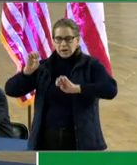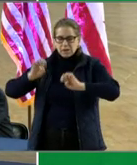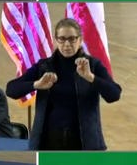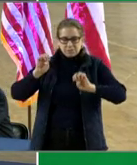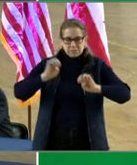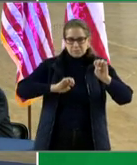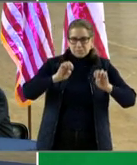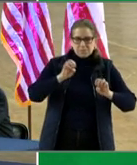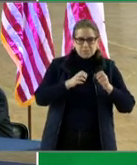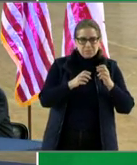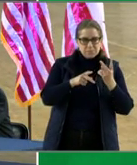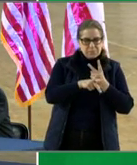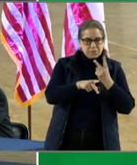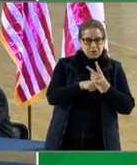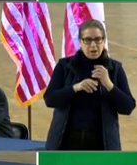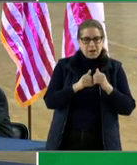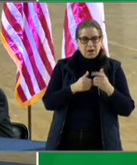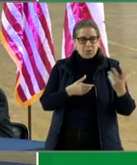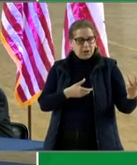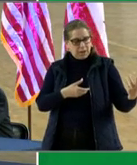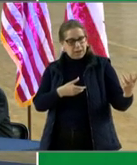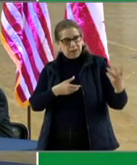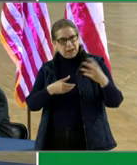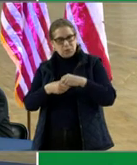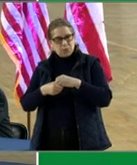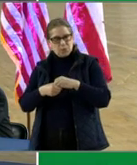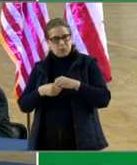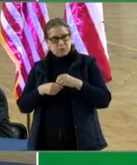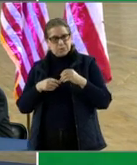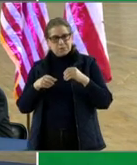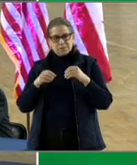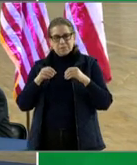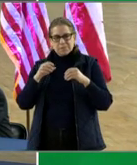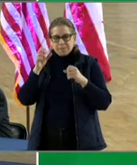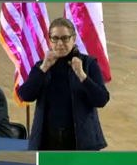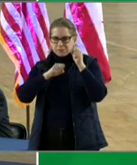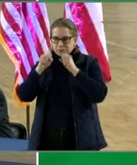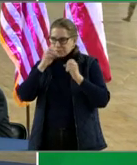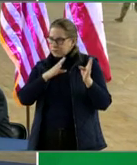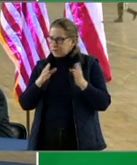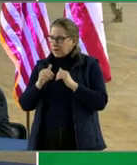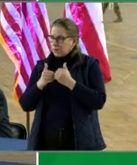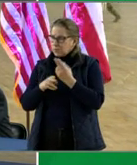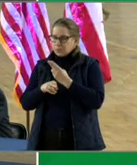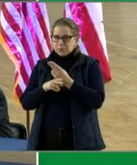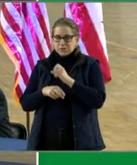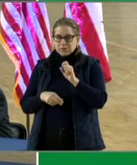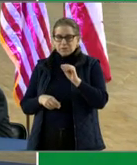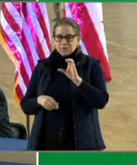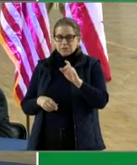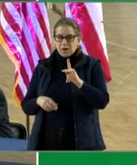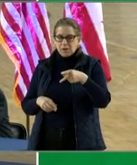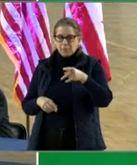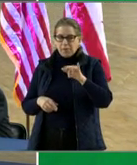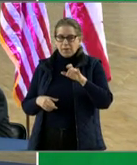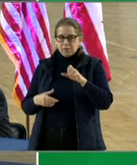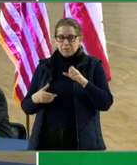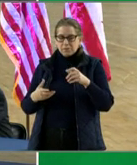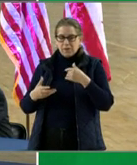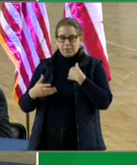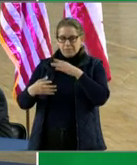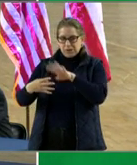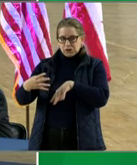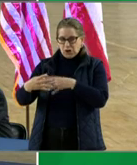our local strategic stockpile. If you recall the chart that shows our